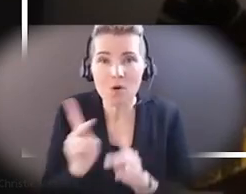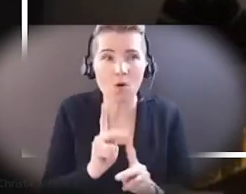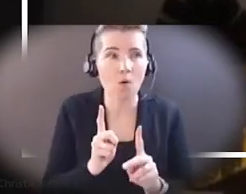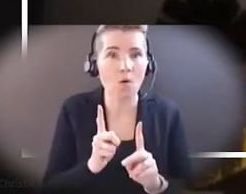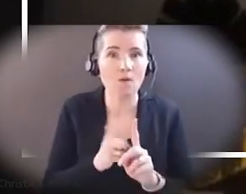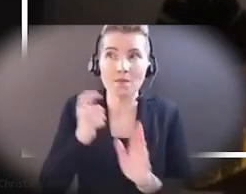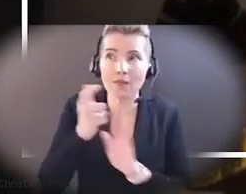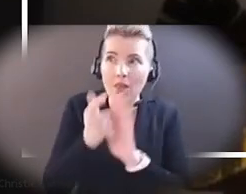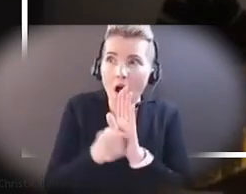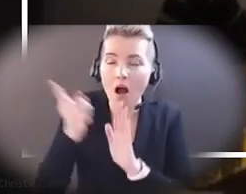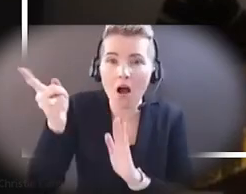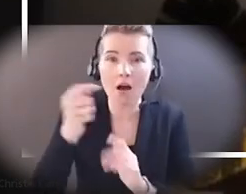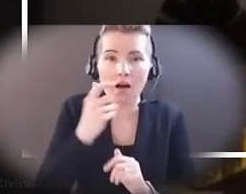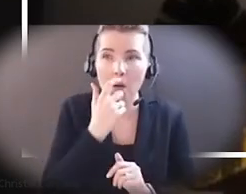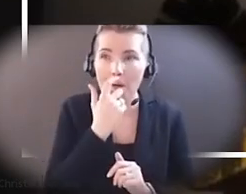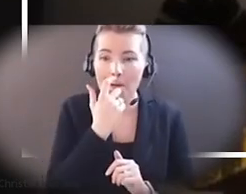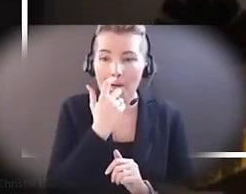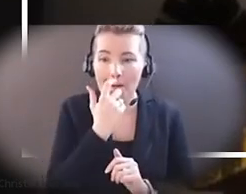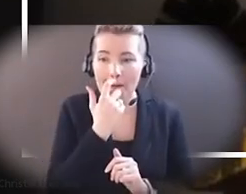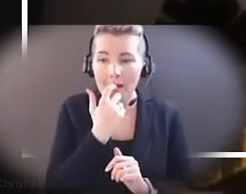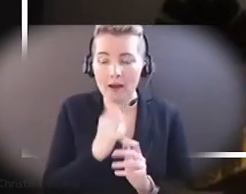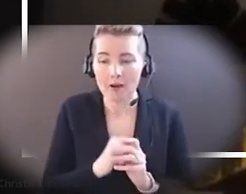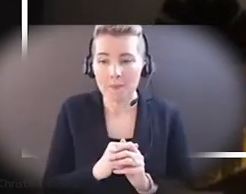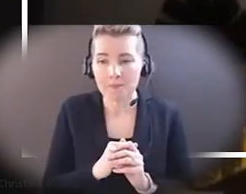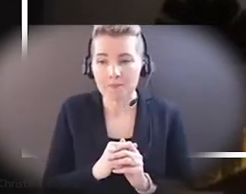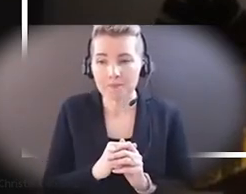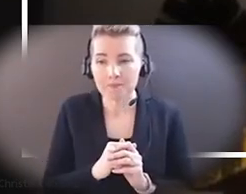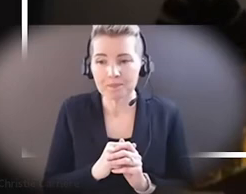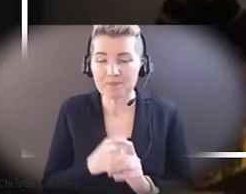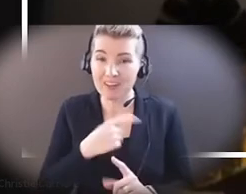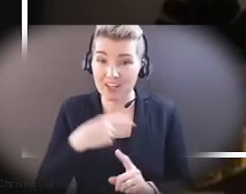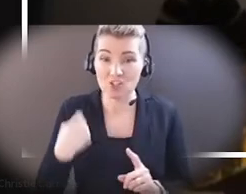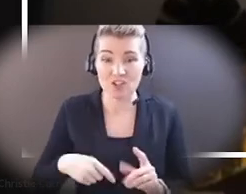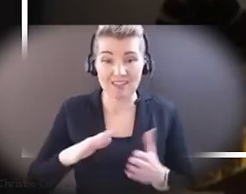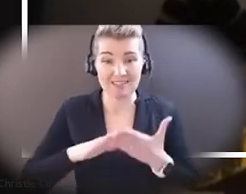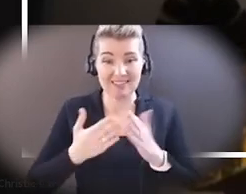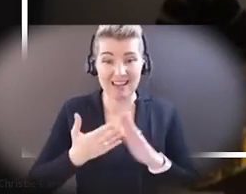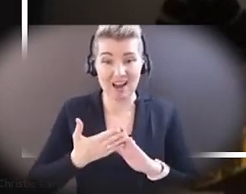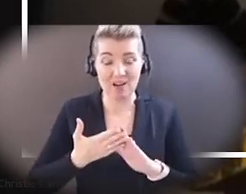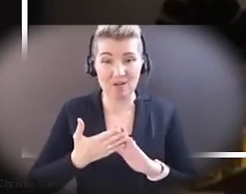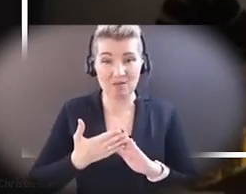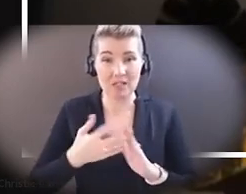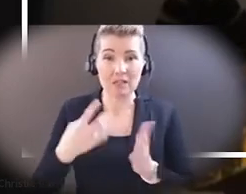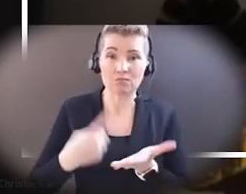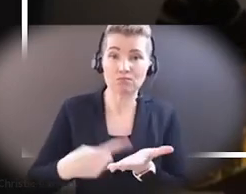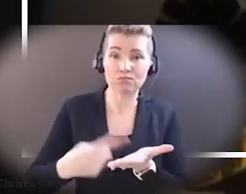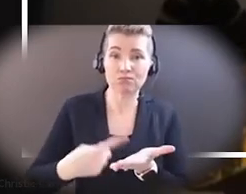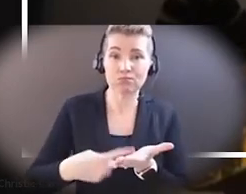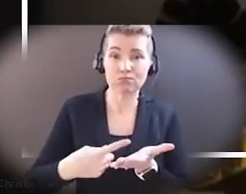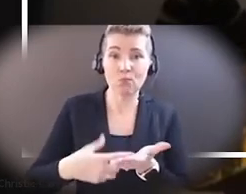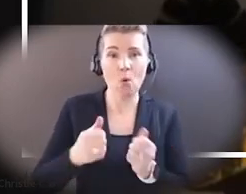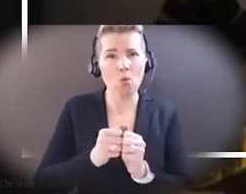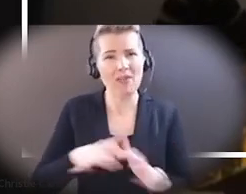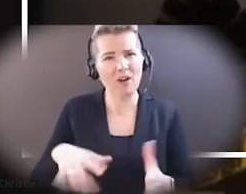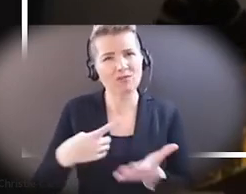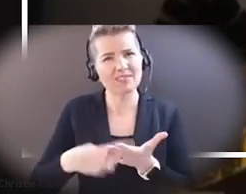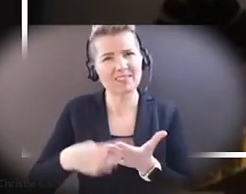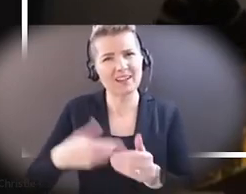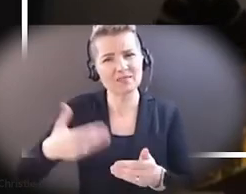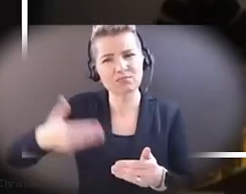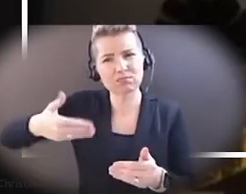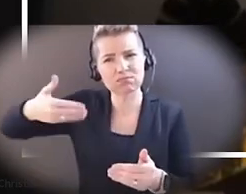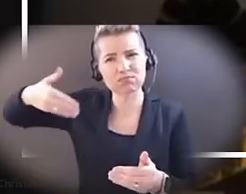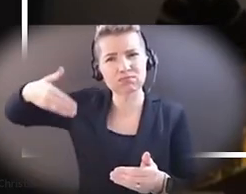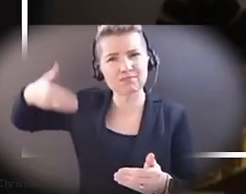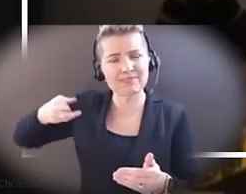And so I think we can't really have this discussion about, you know, Chinatowns and, you know, Asian community spaces without really talking about